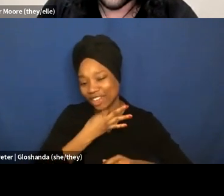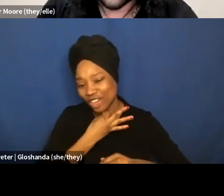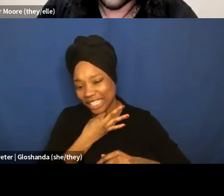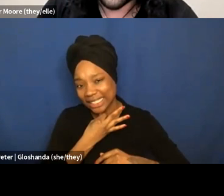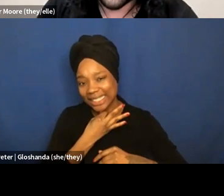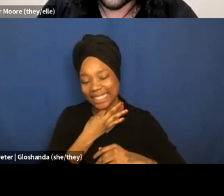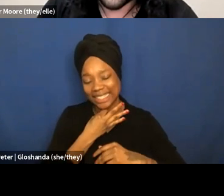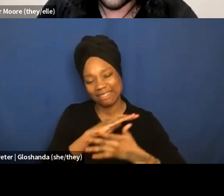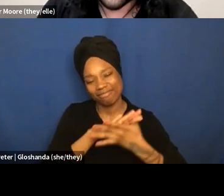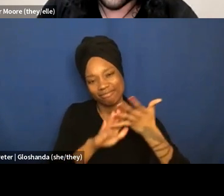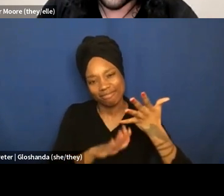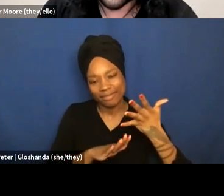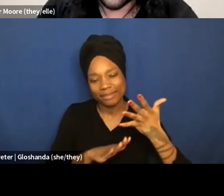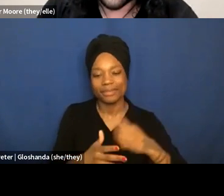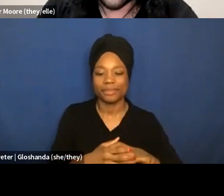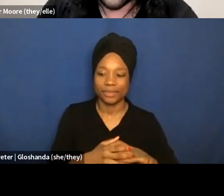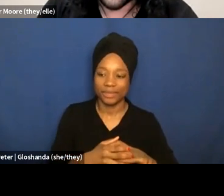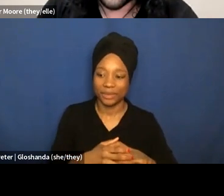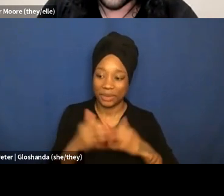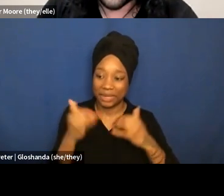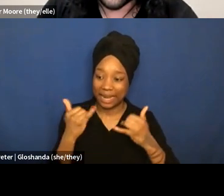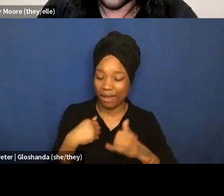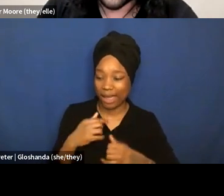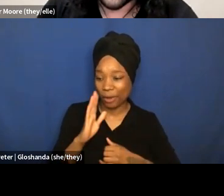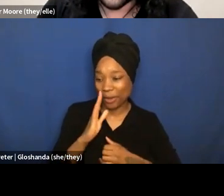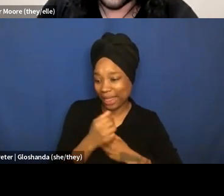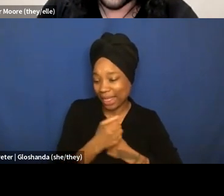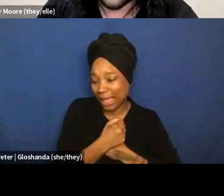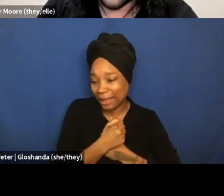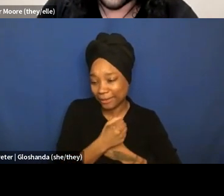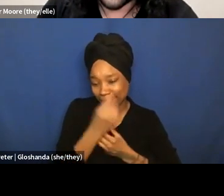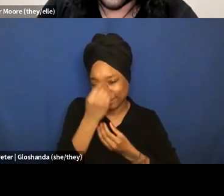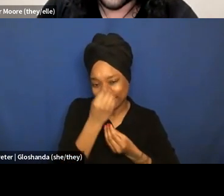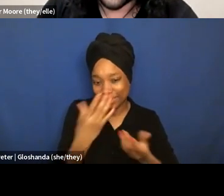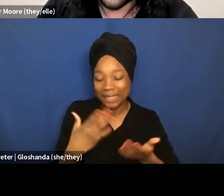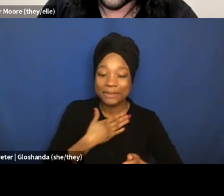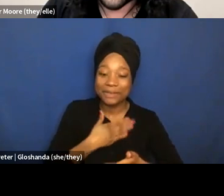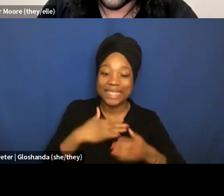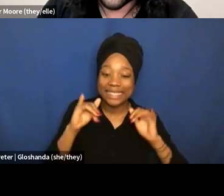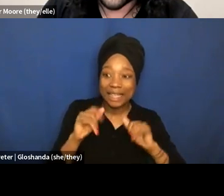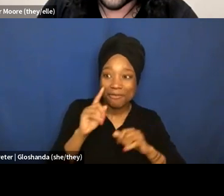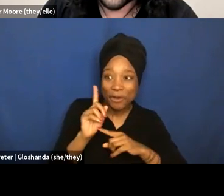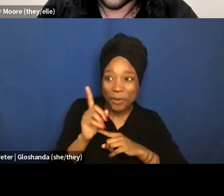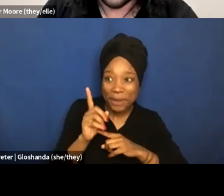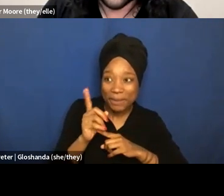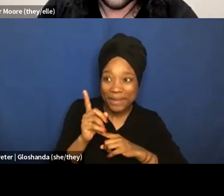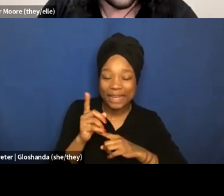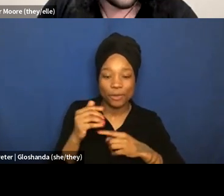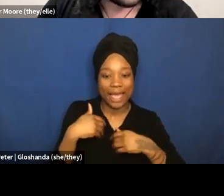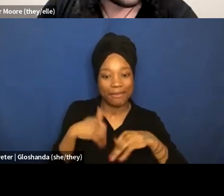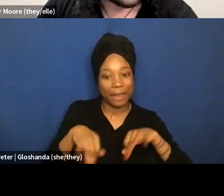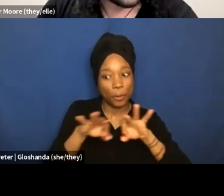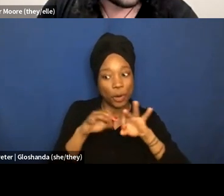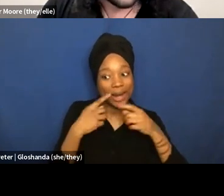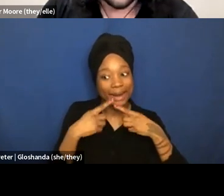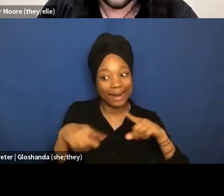And so what I'd love to do is to also tell you all, please stay for 1 more minute. We have an important